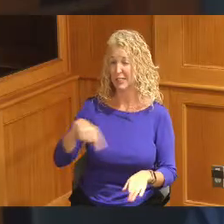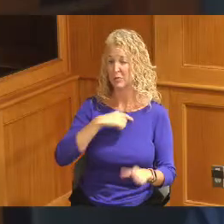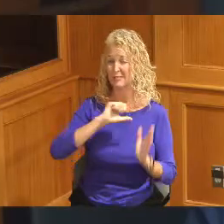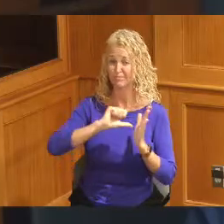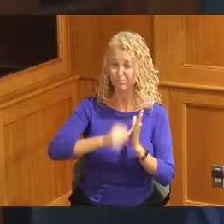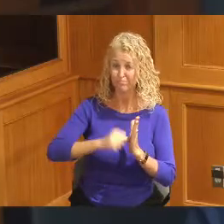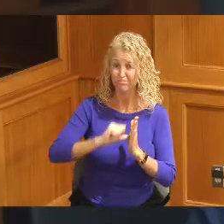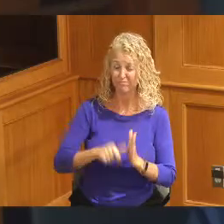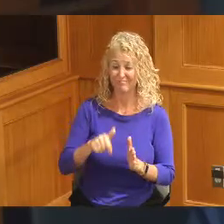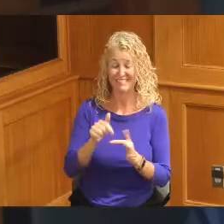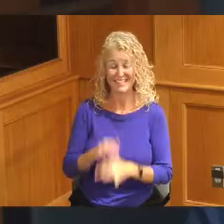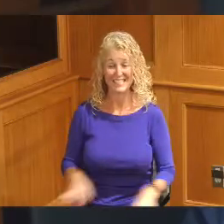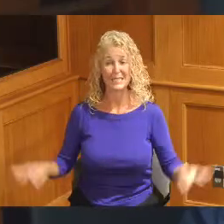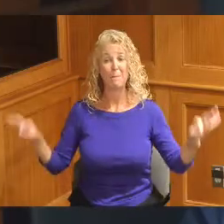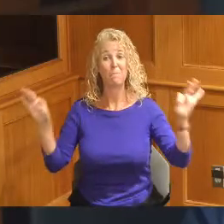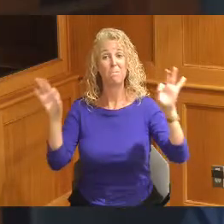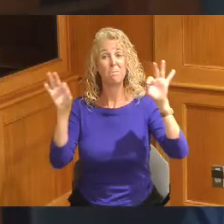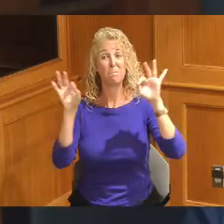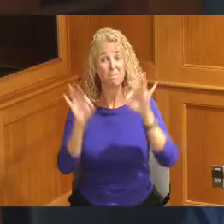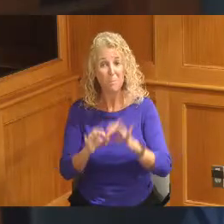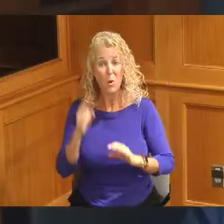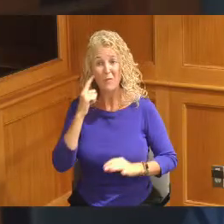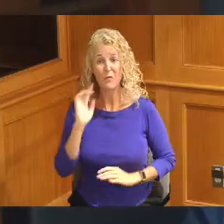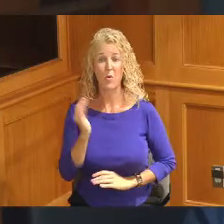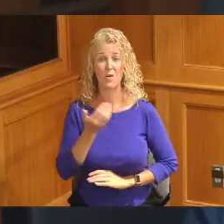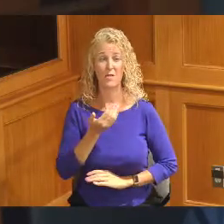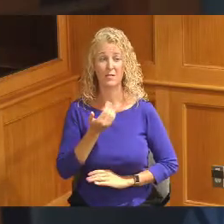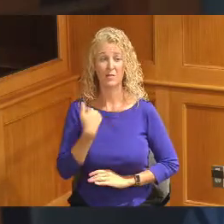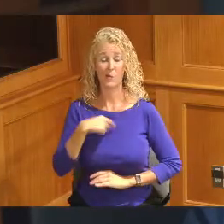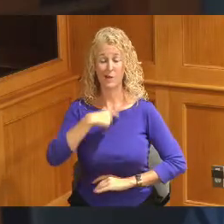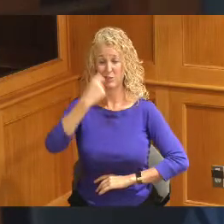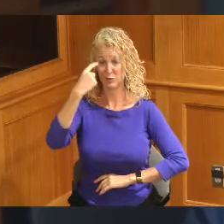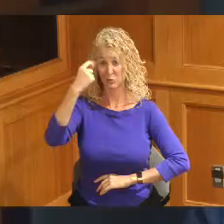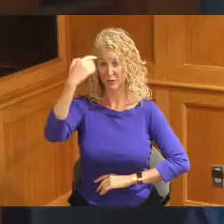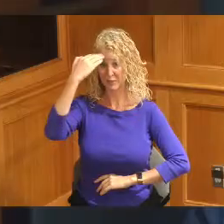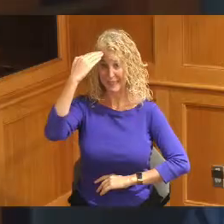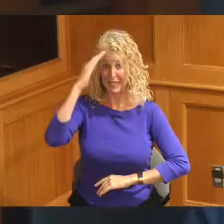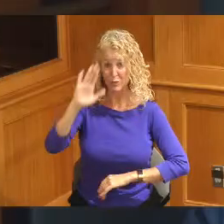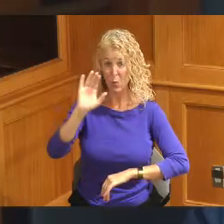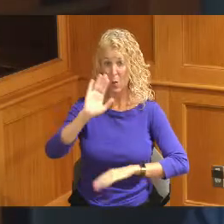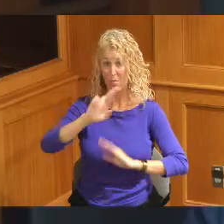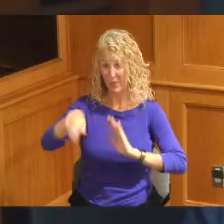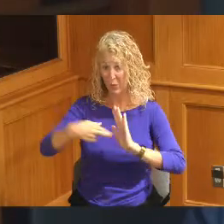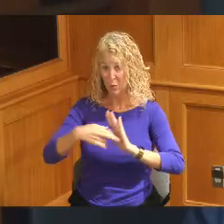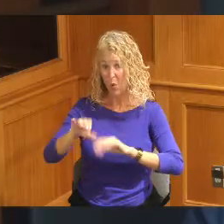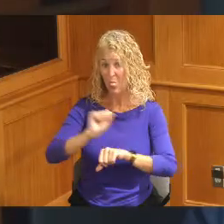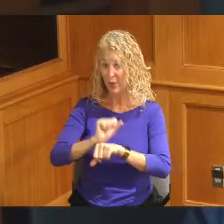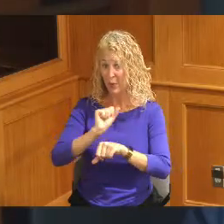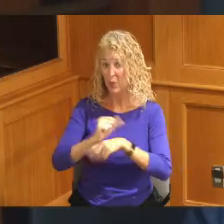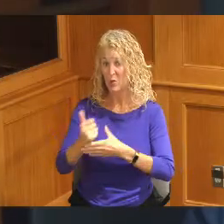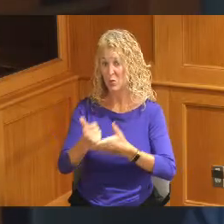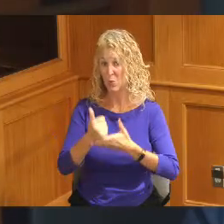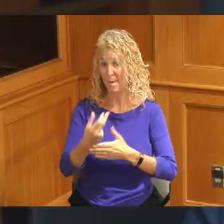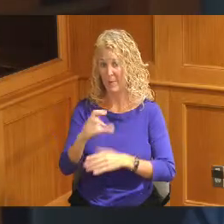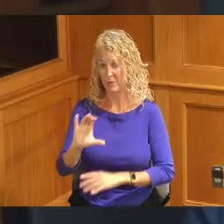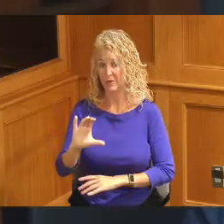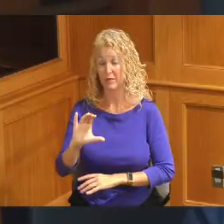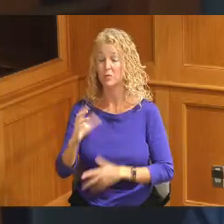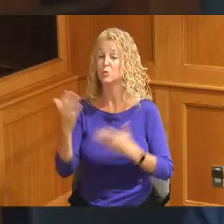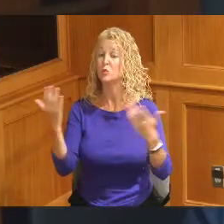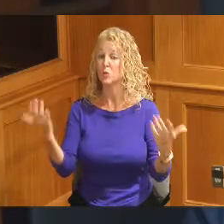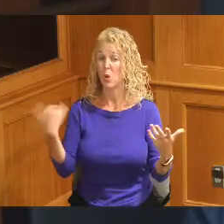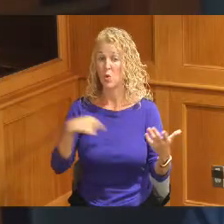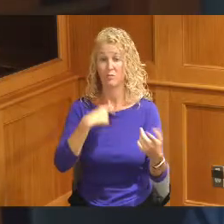importance of investing in and bringing awareness to their role in helping our community. Now, therefore, be